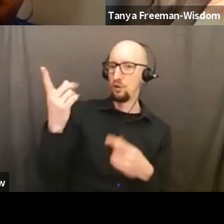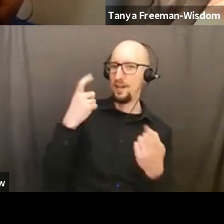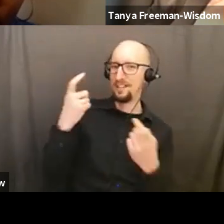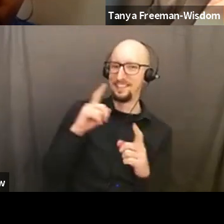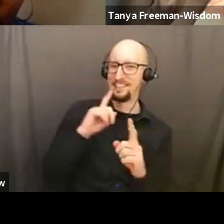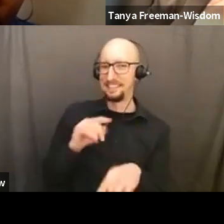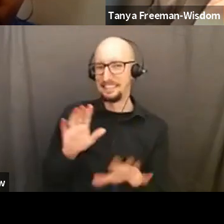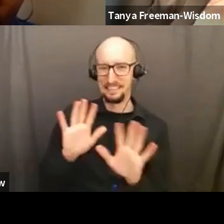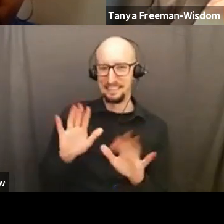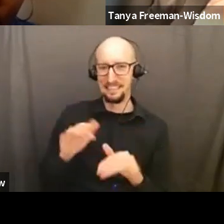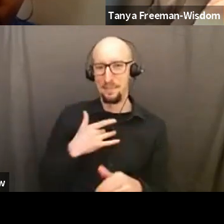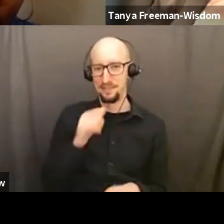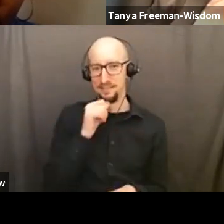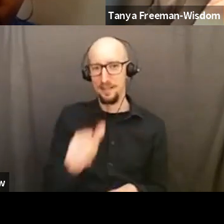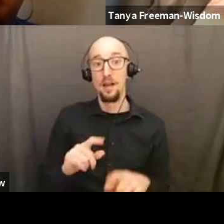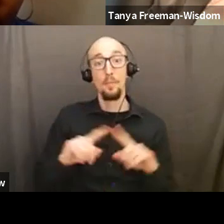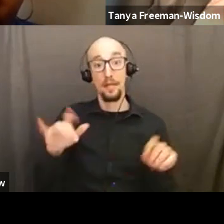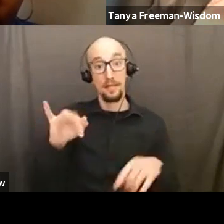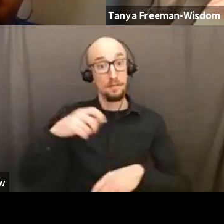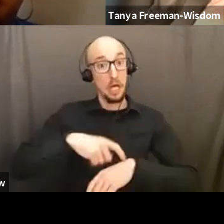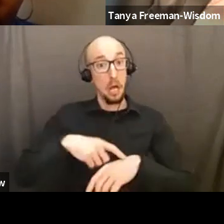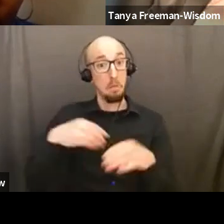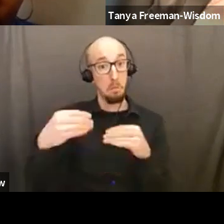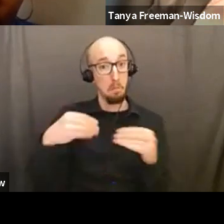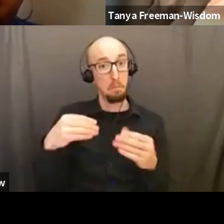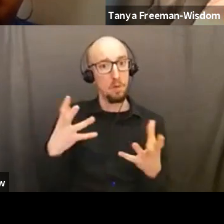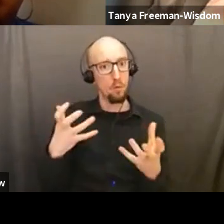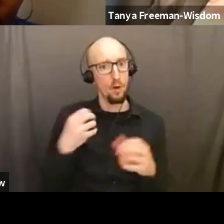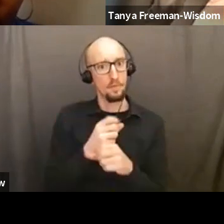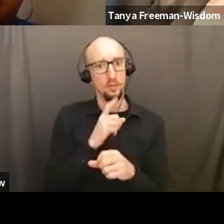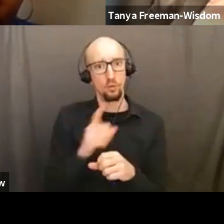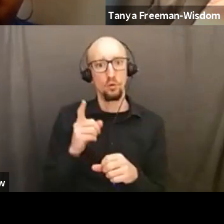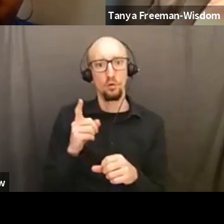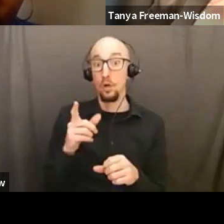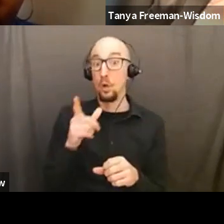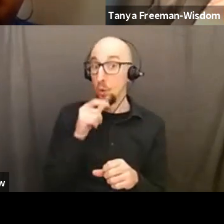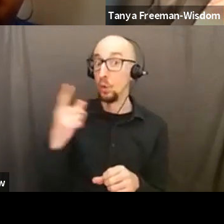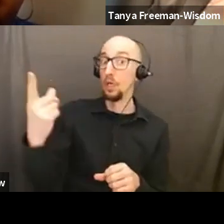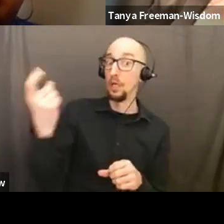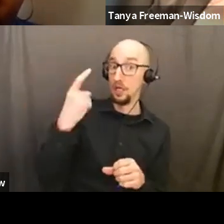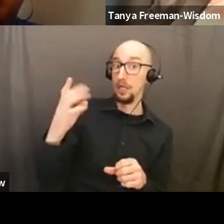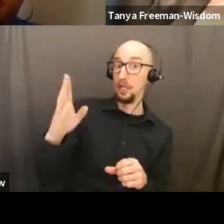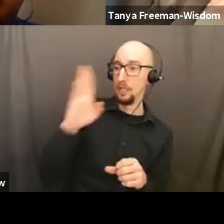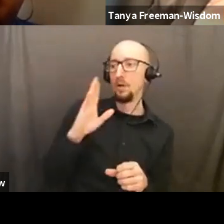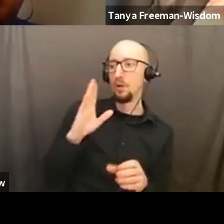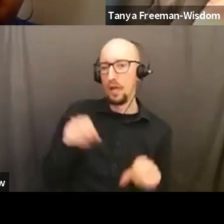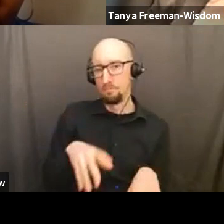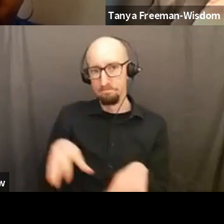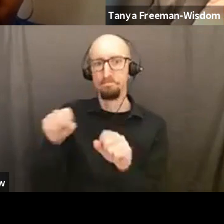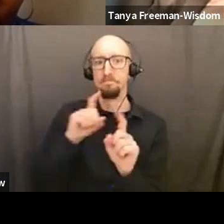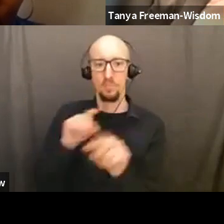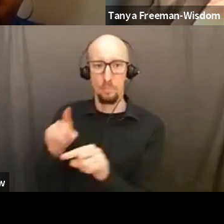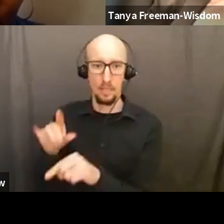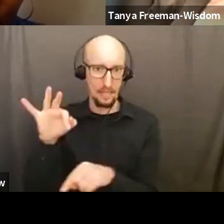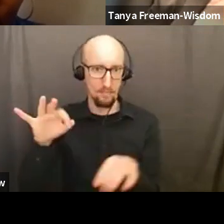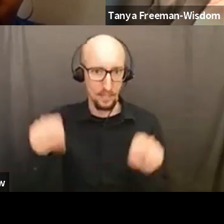you know, when time permits, want to make sure that we are responding to questions that come.